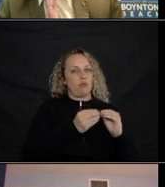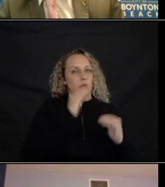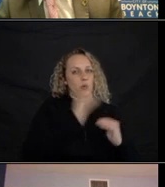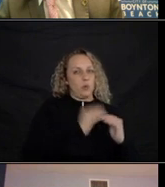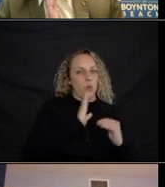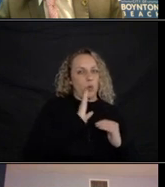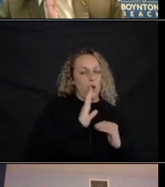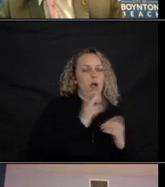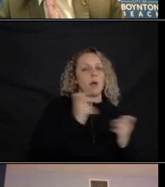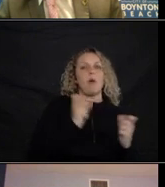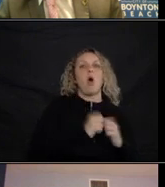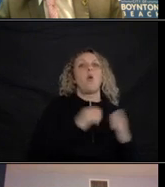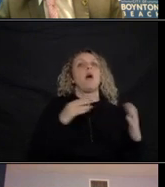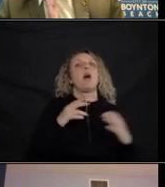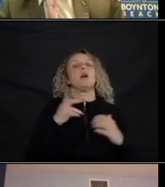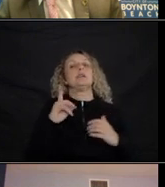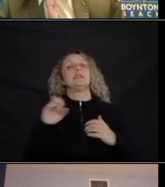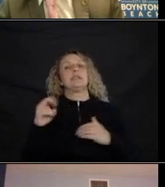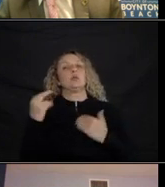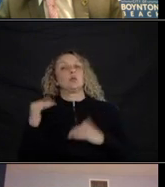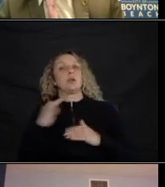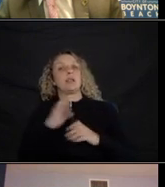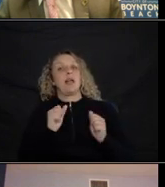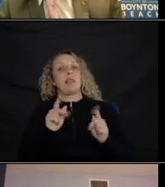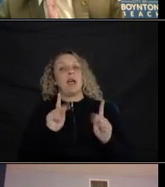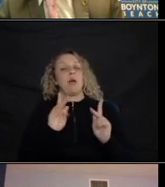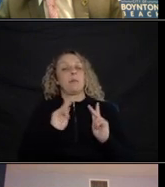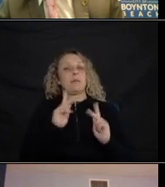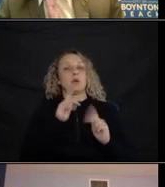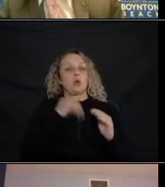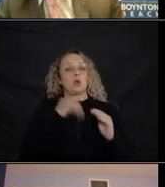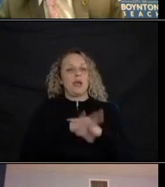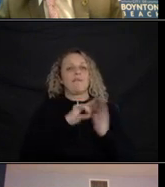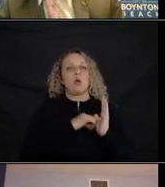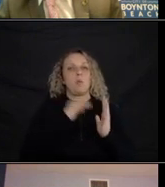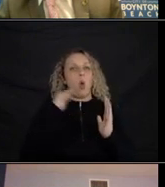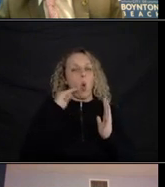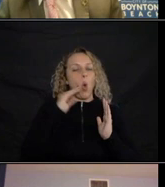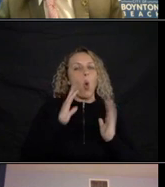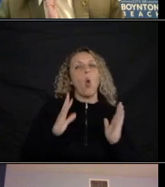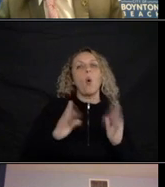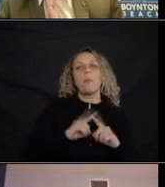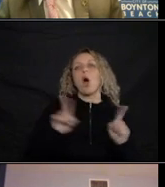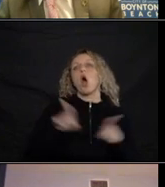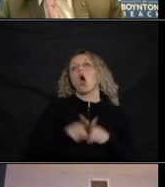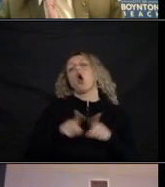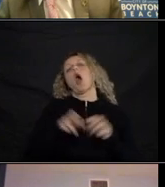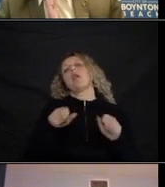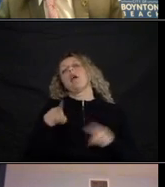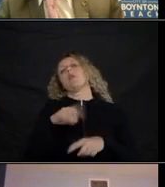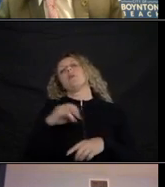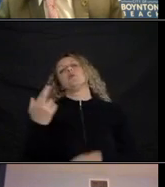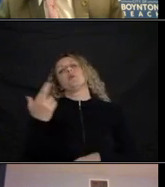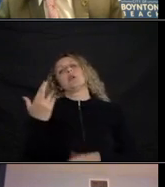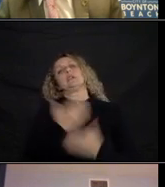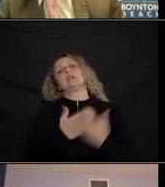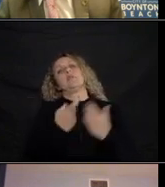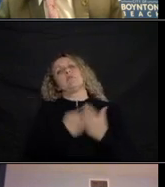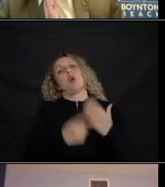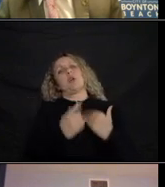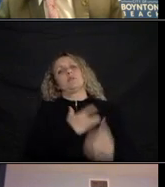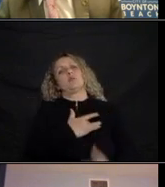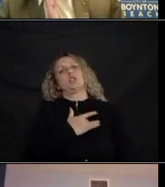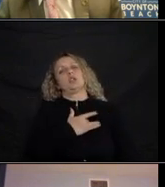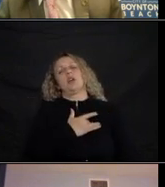is going to come without a deed restriction. So that allows people to get into an affordable home, but also allow them to realize some price